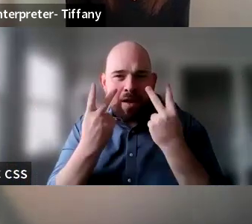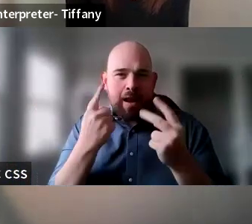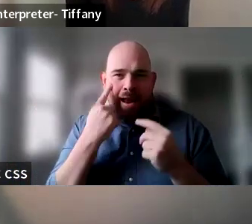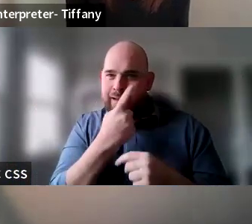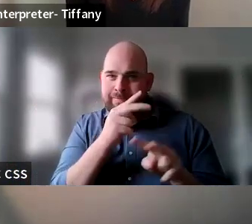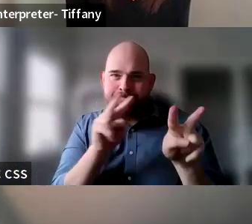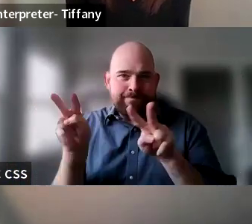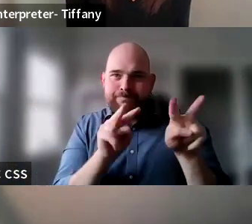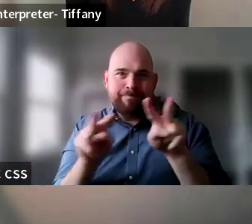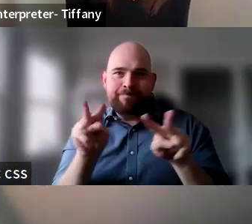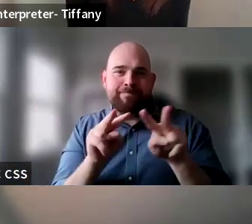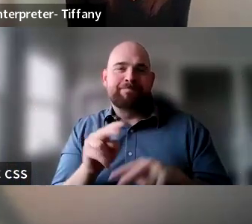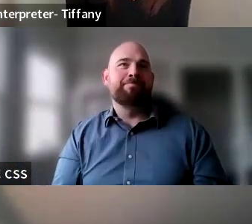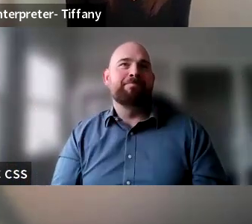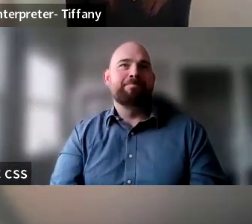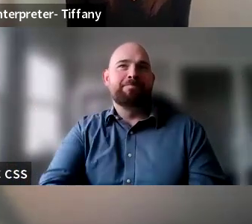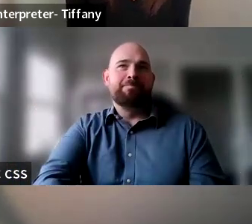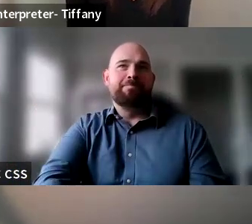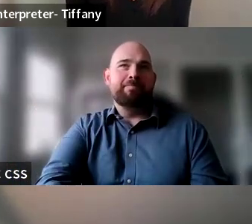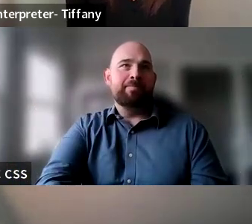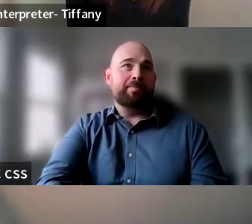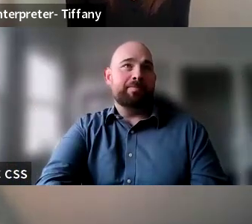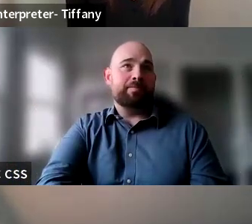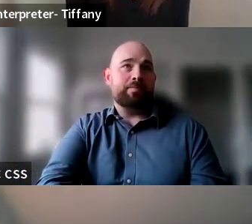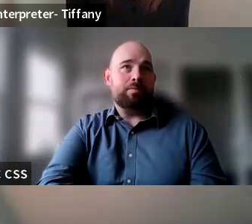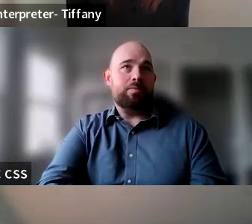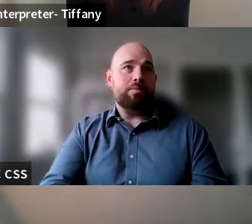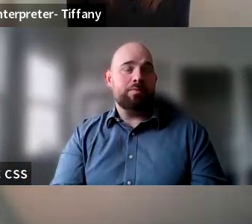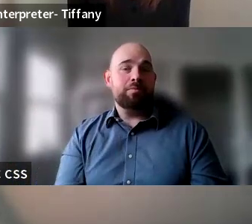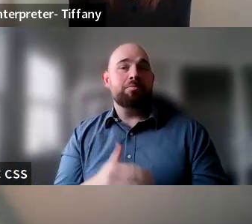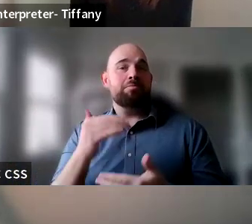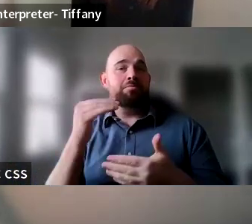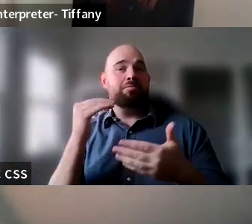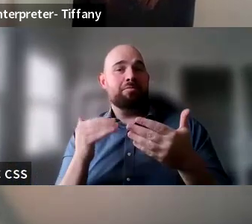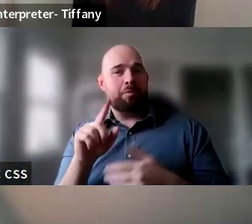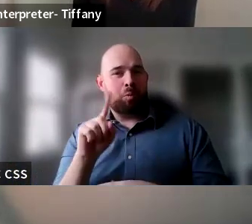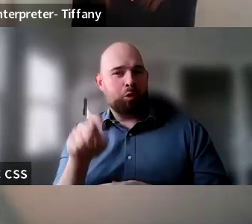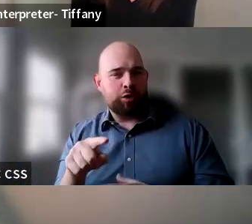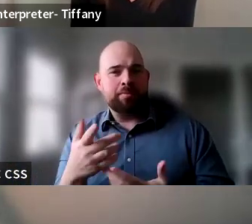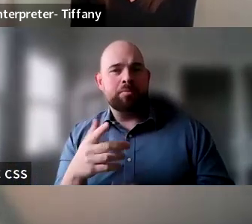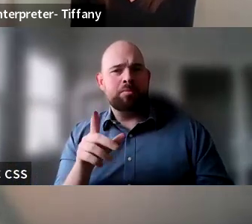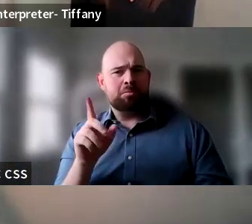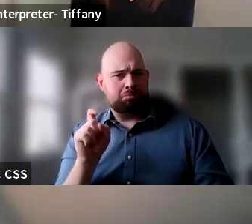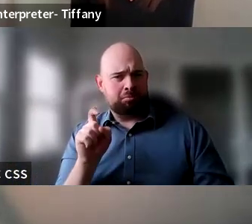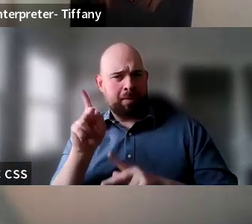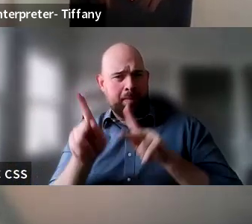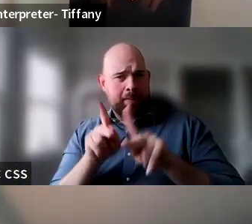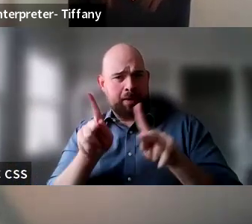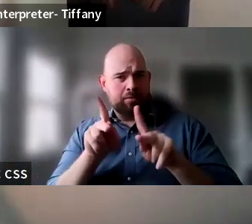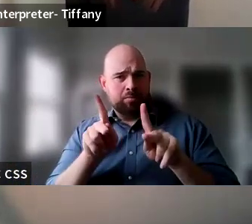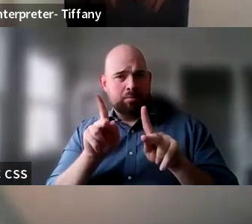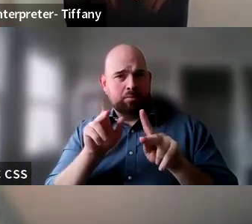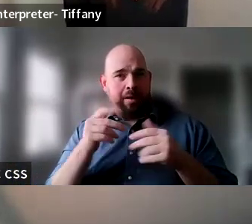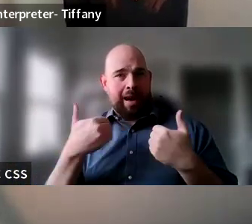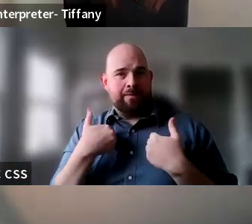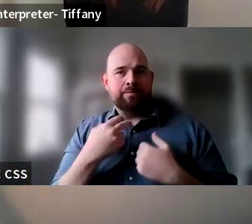But then in general, deaf people just have stronger eyes because they have one sense that they don't use. The next